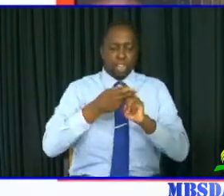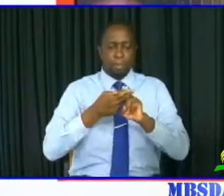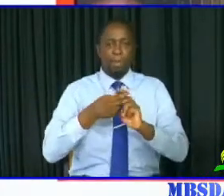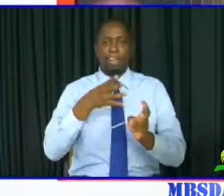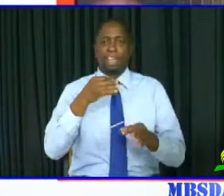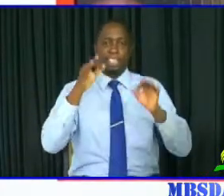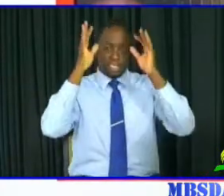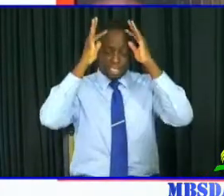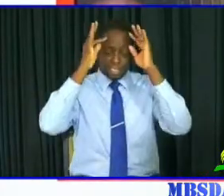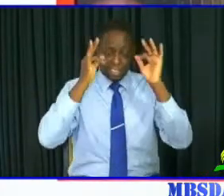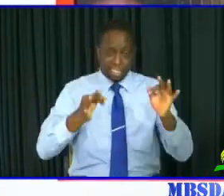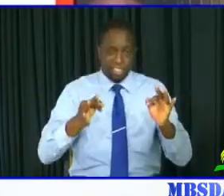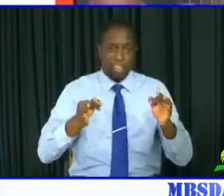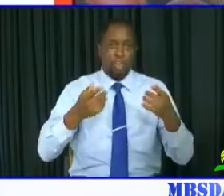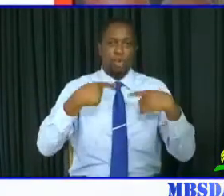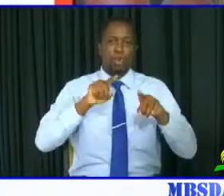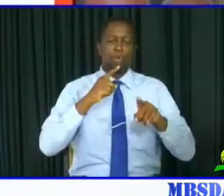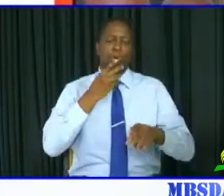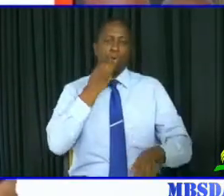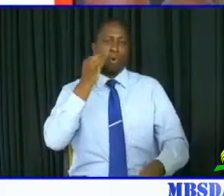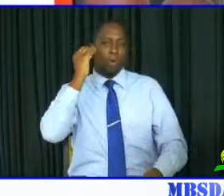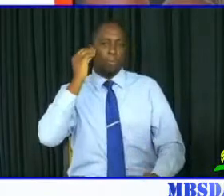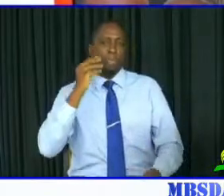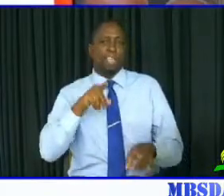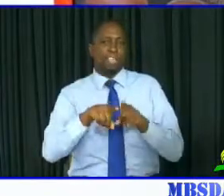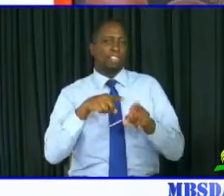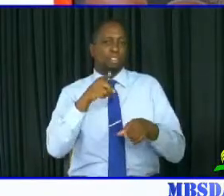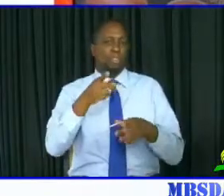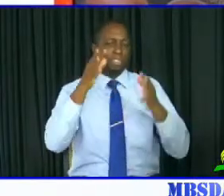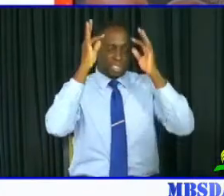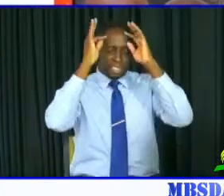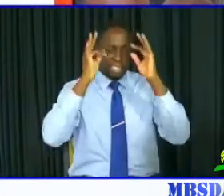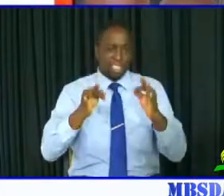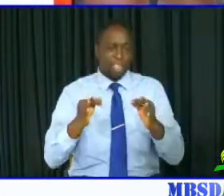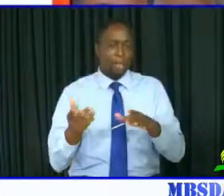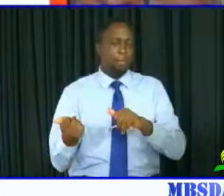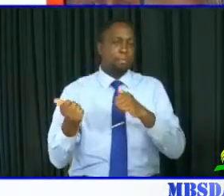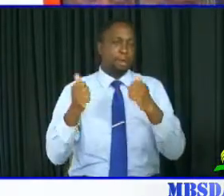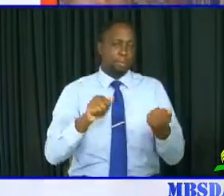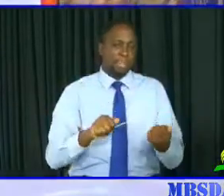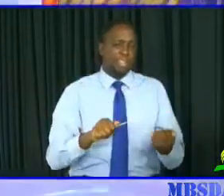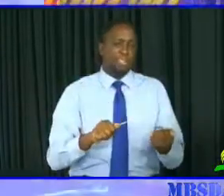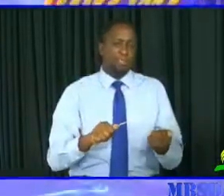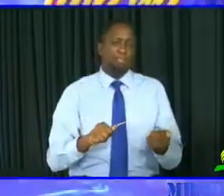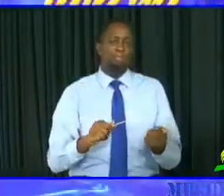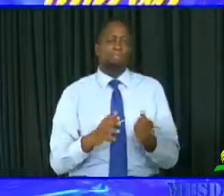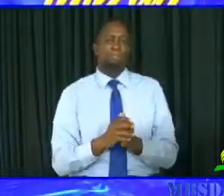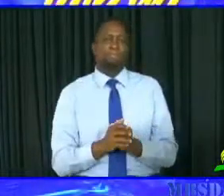you decide to be baptized and give your heart to Jesus.